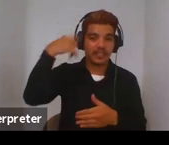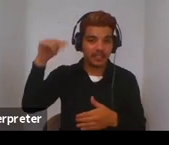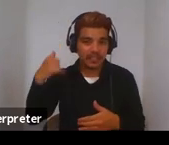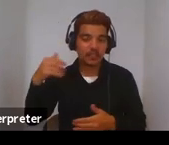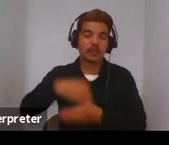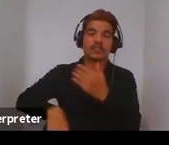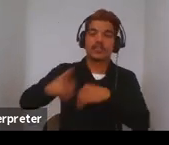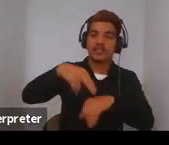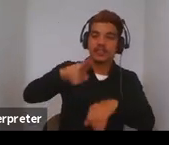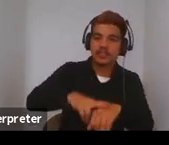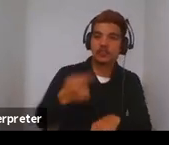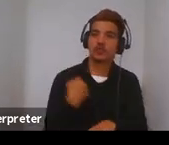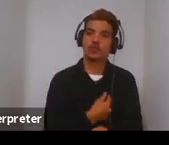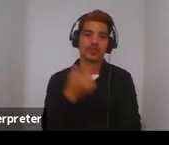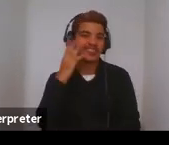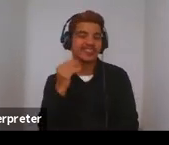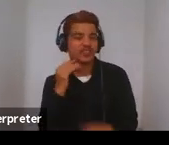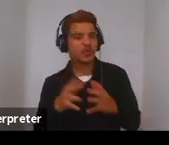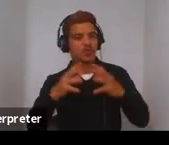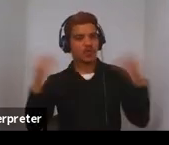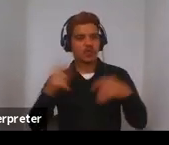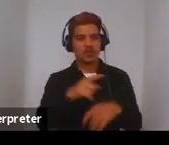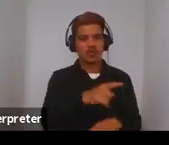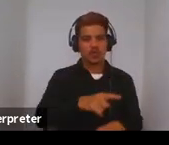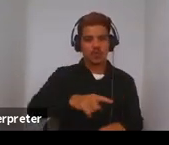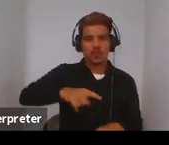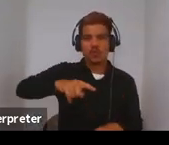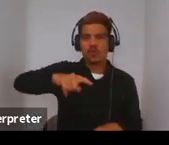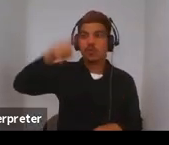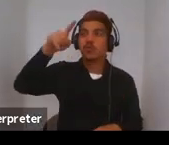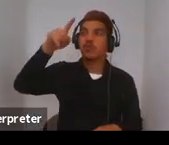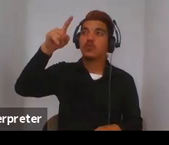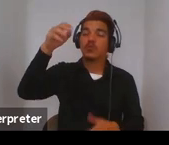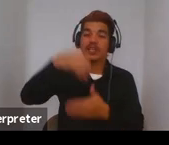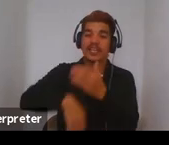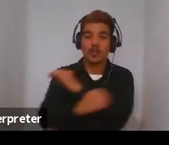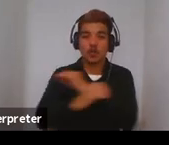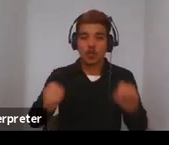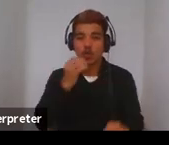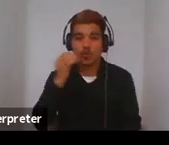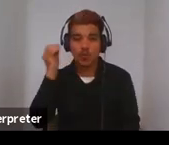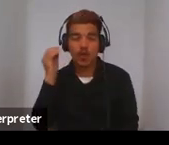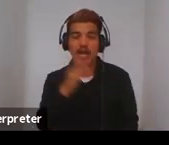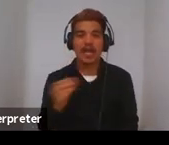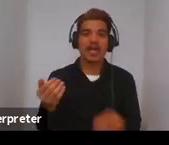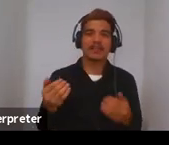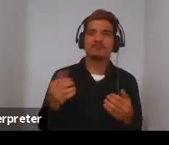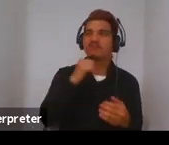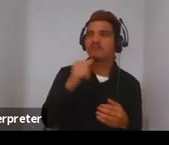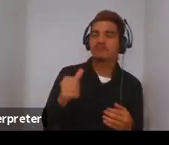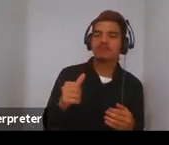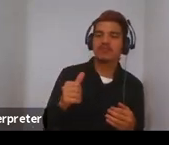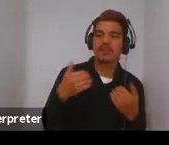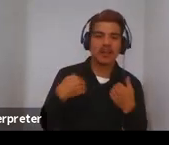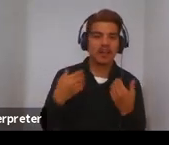nation, we are experiencing a huge spike in homelessness and in folks that don't have permanent housing. And